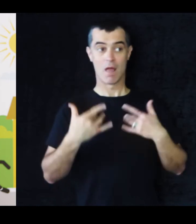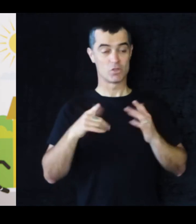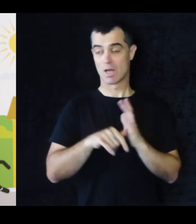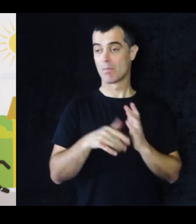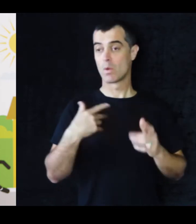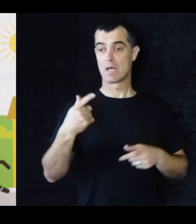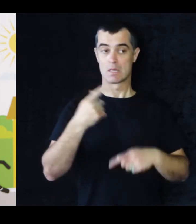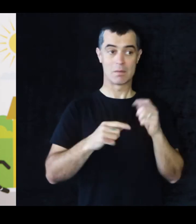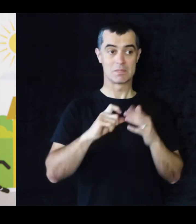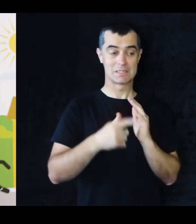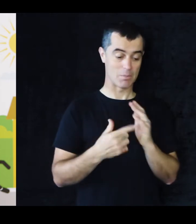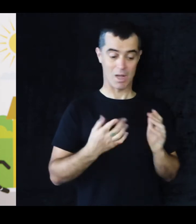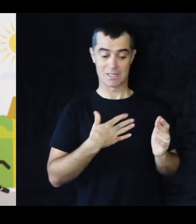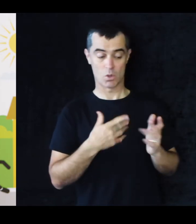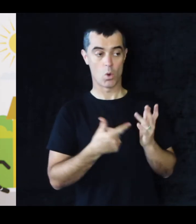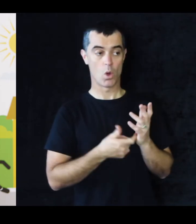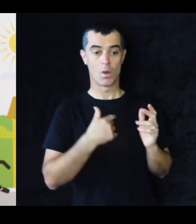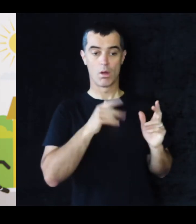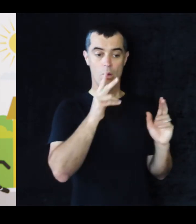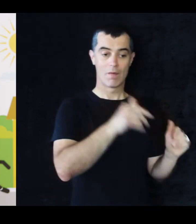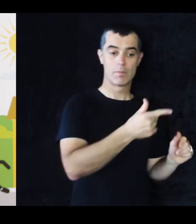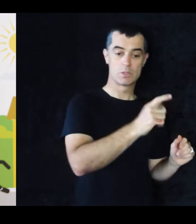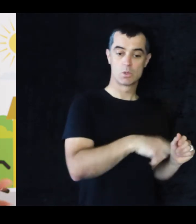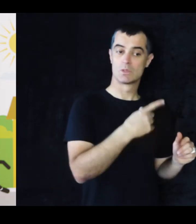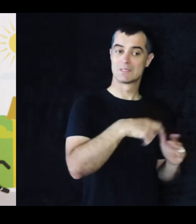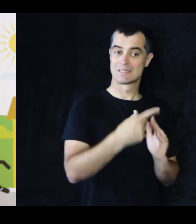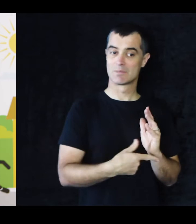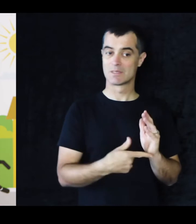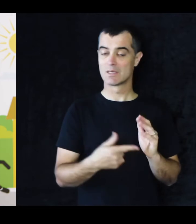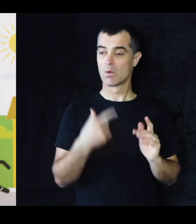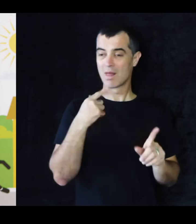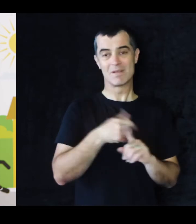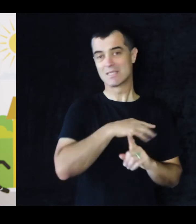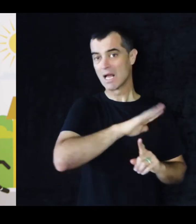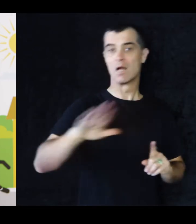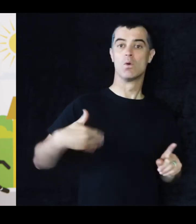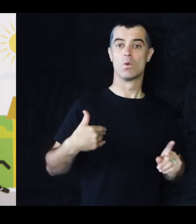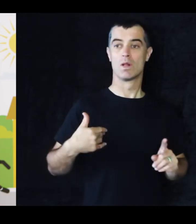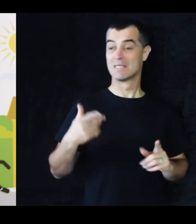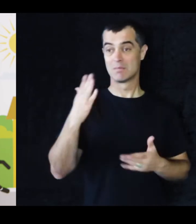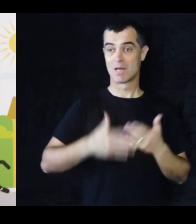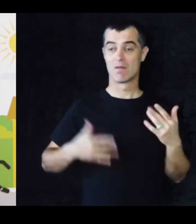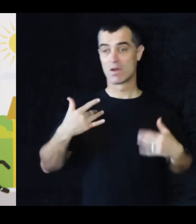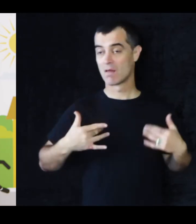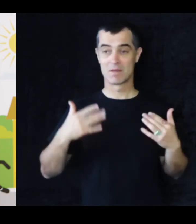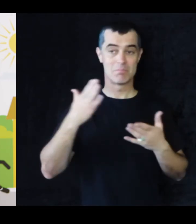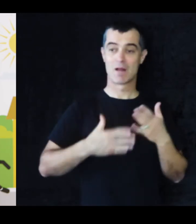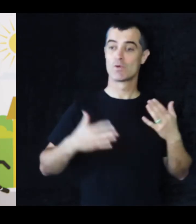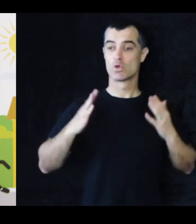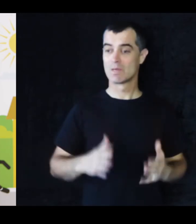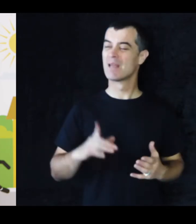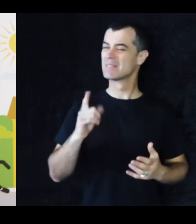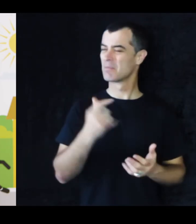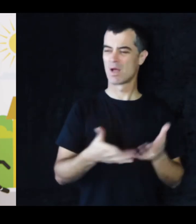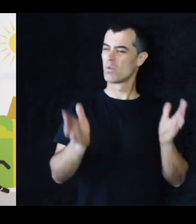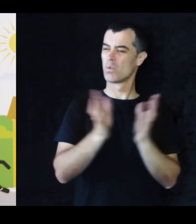whether we become disabled in our lifetime, whether we become disabled ourselves or we care for somebody who's disabled, it is going to affect us all. It's part of life. It's